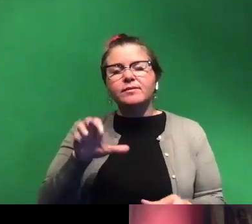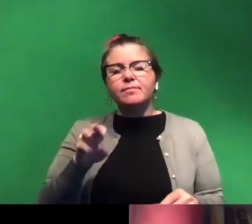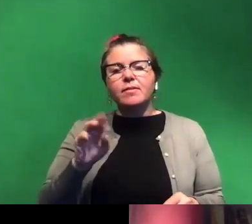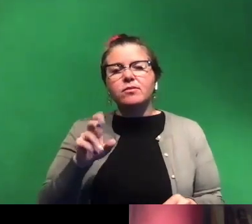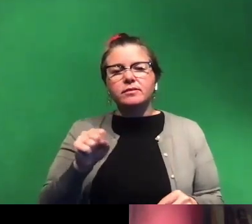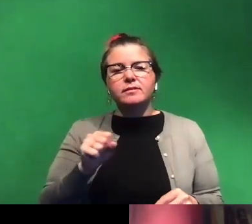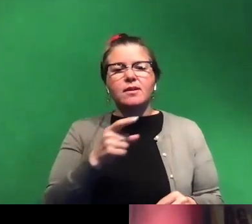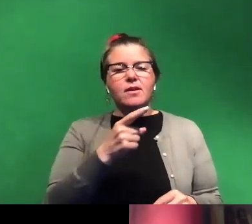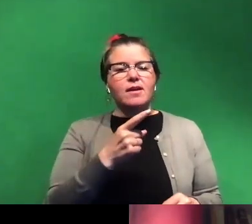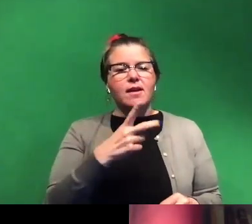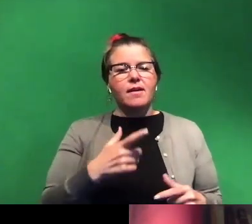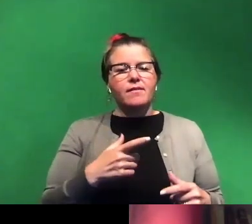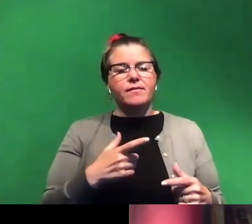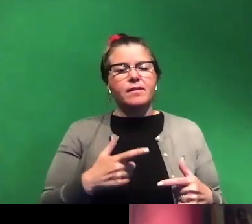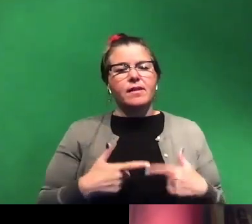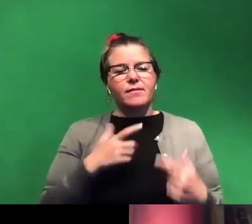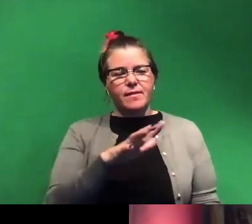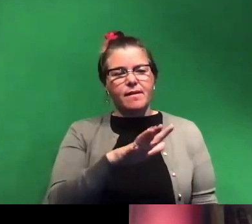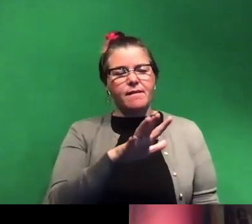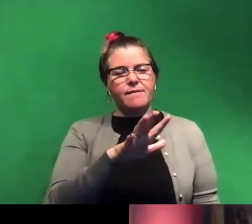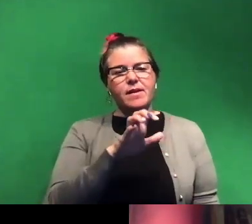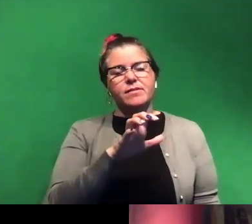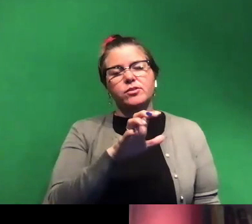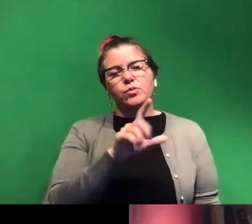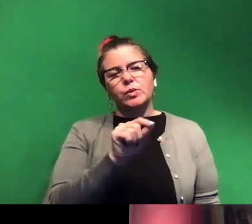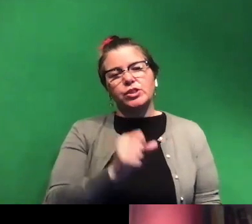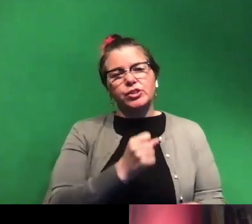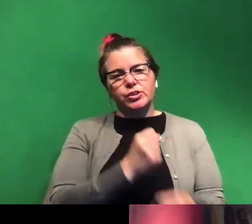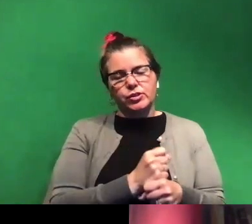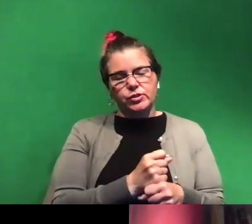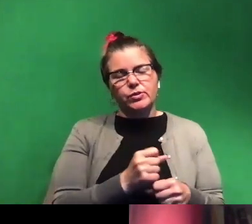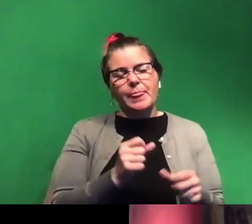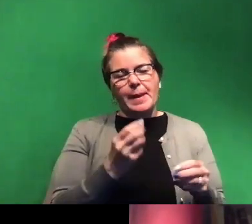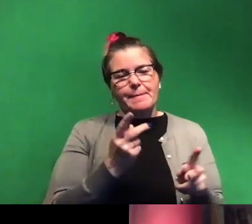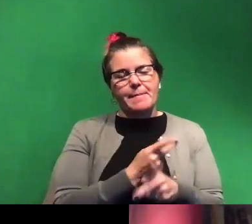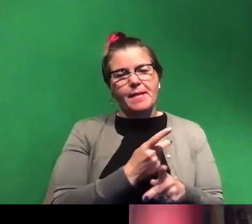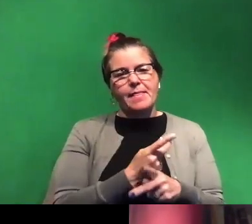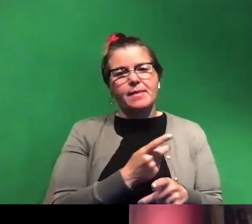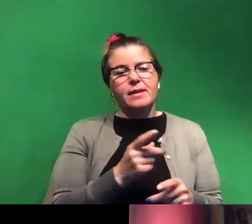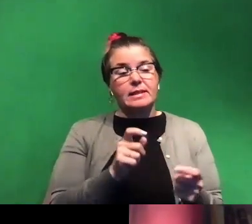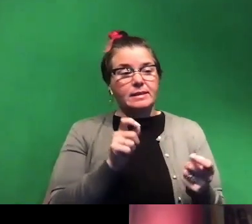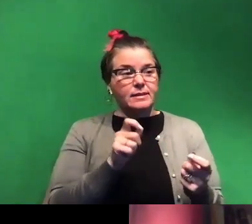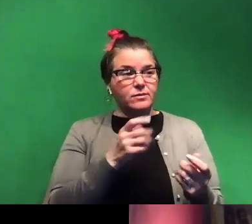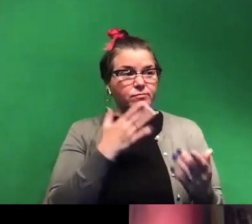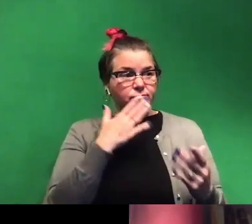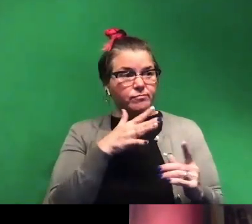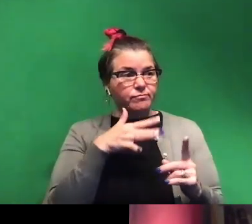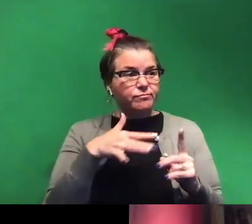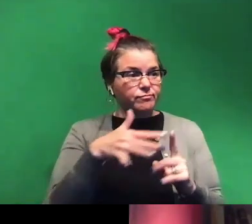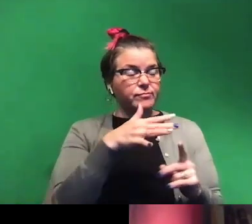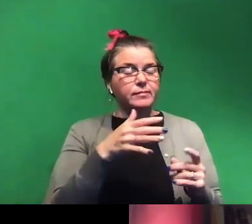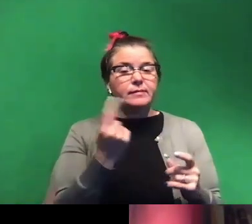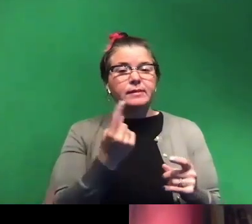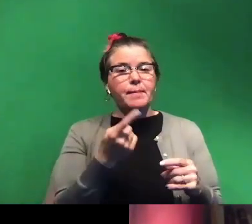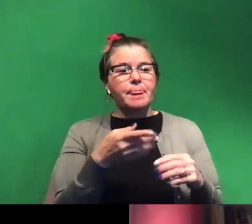half-life, if I recall correctly, of about 520 years. So if you do the basic math, that even under ideal conditions, let's say if something got